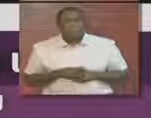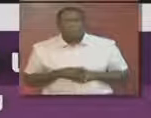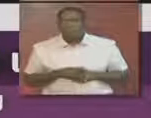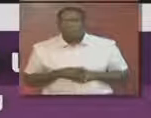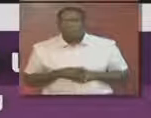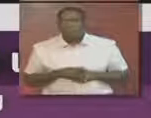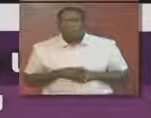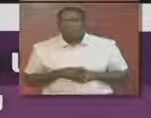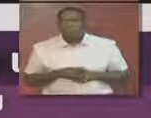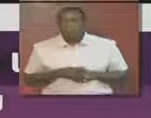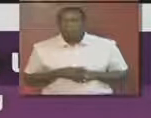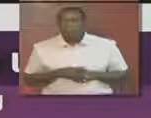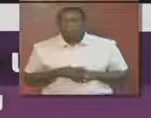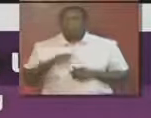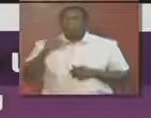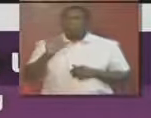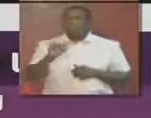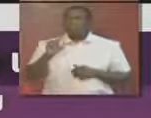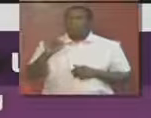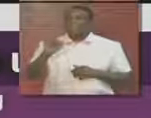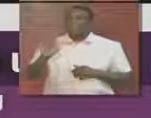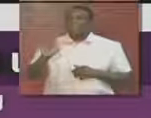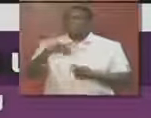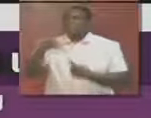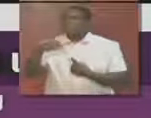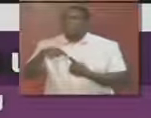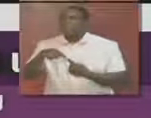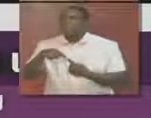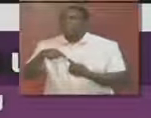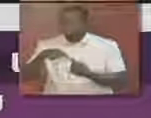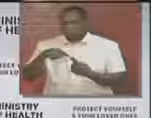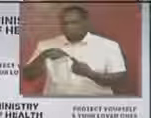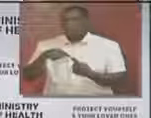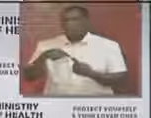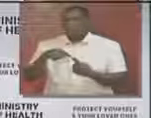what date that is supposed to commence the second round of vaccinations, please.